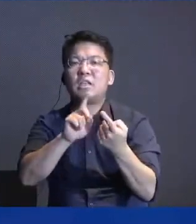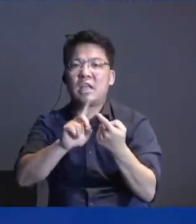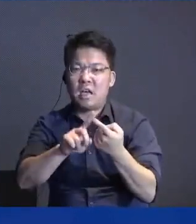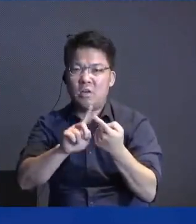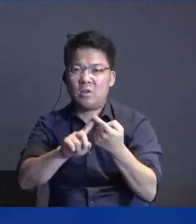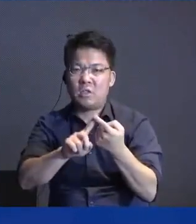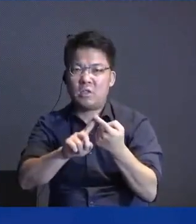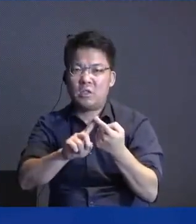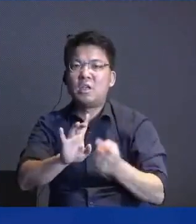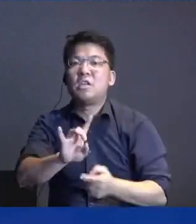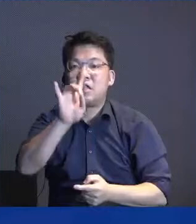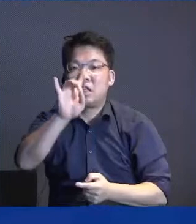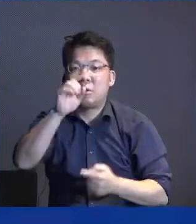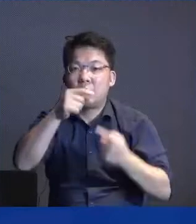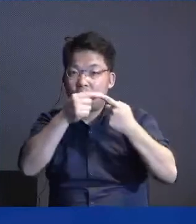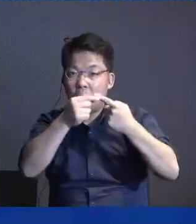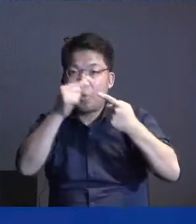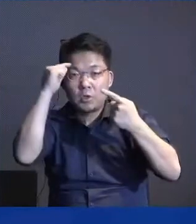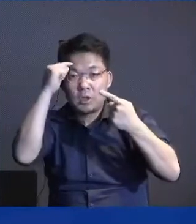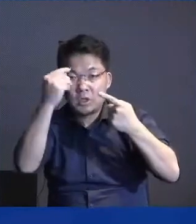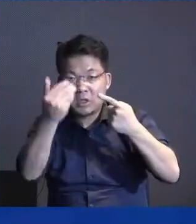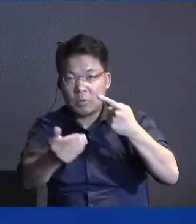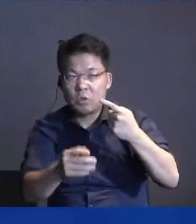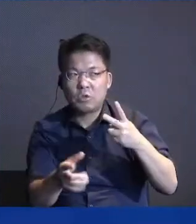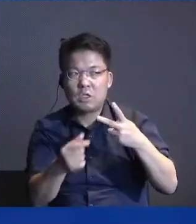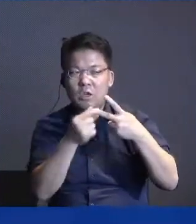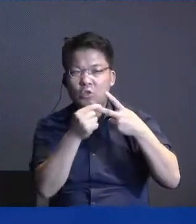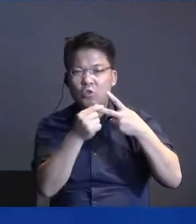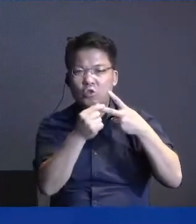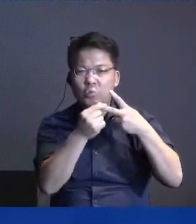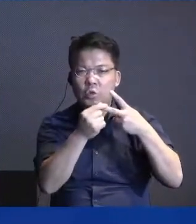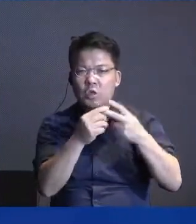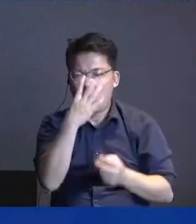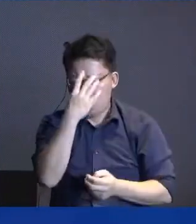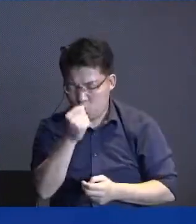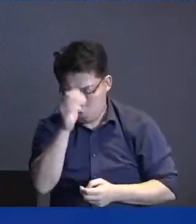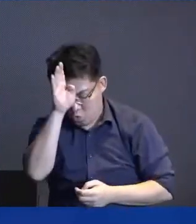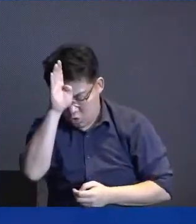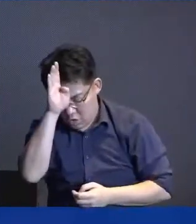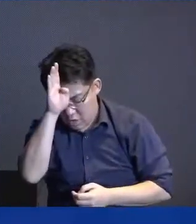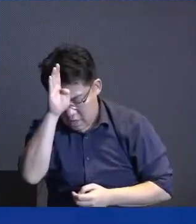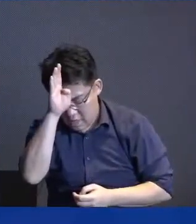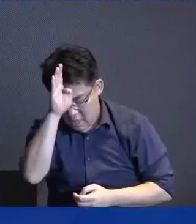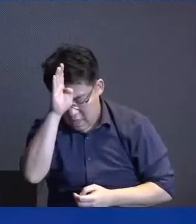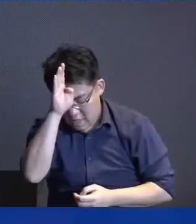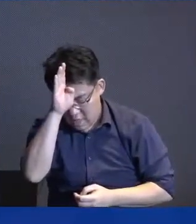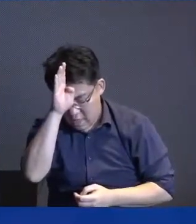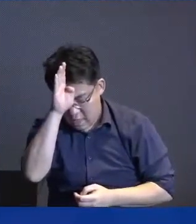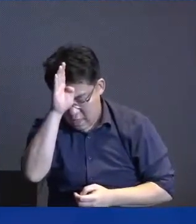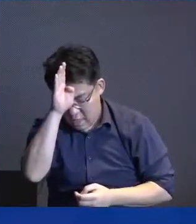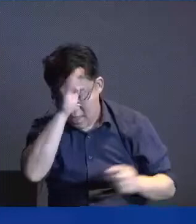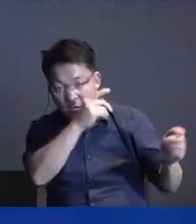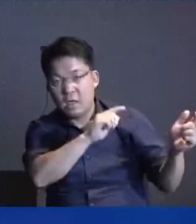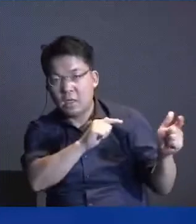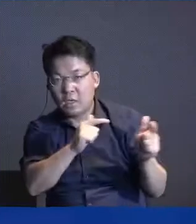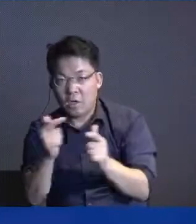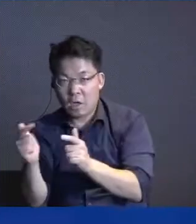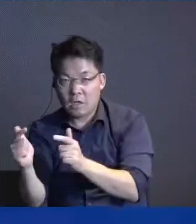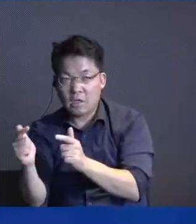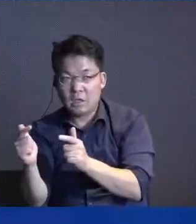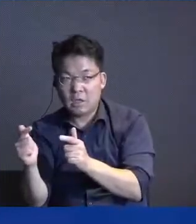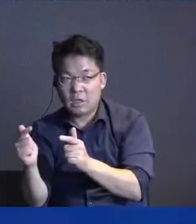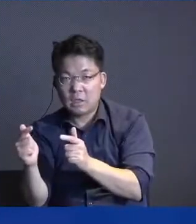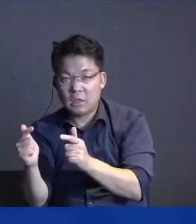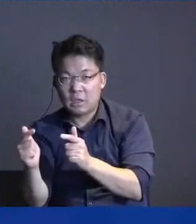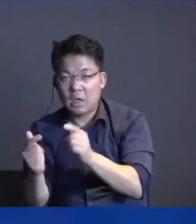Professor Ha. So symptoms of depression are most common among older